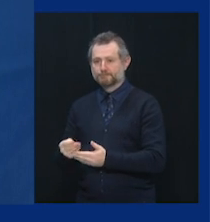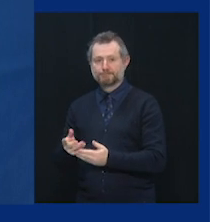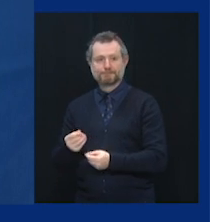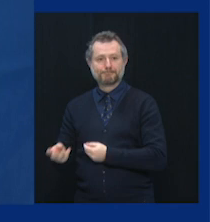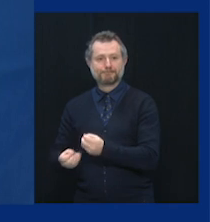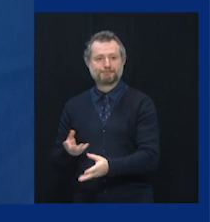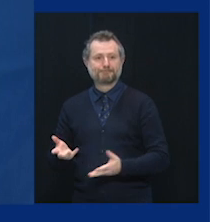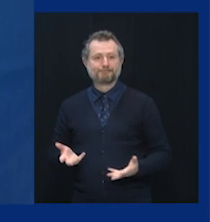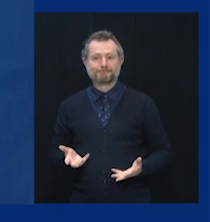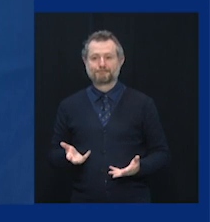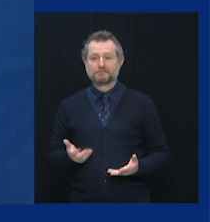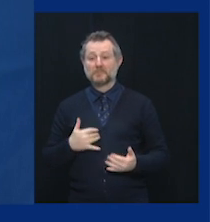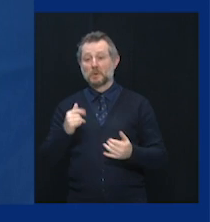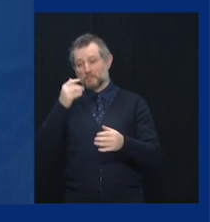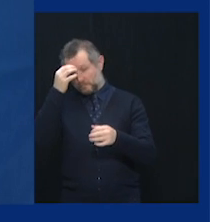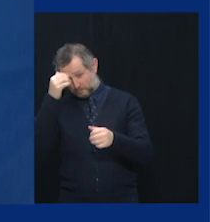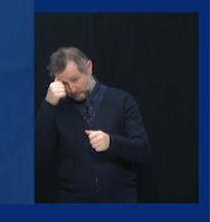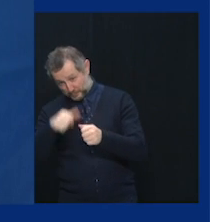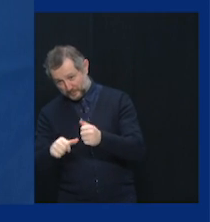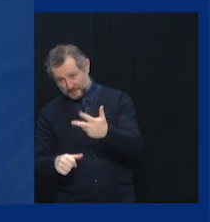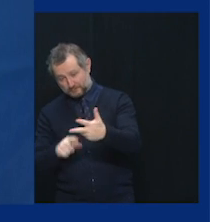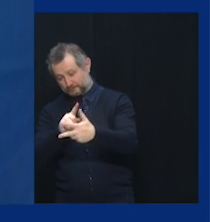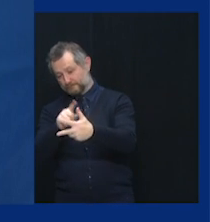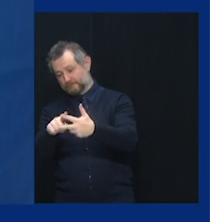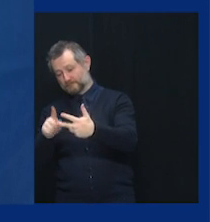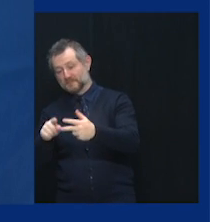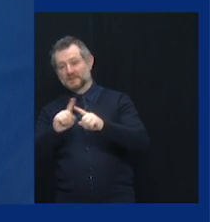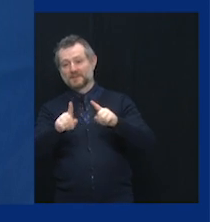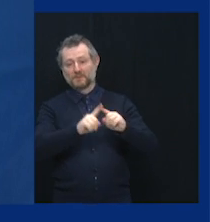The three different groups are